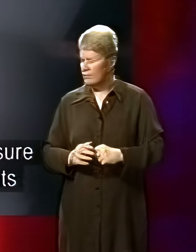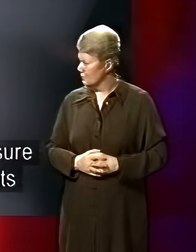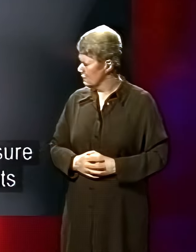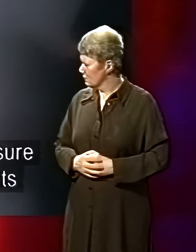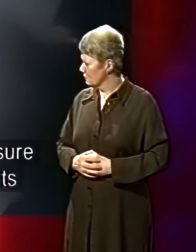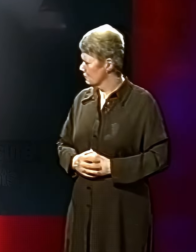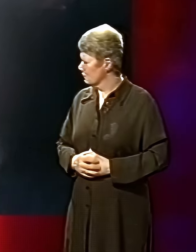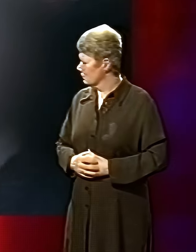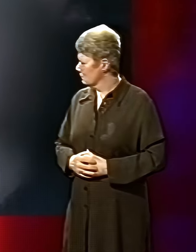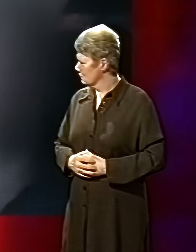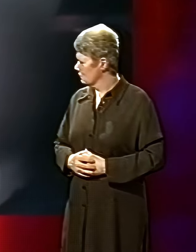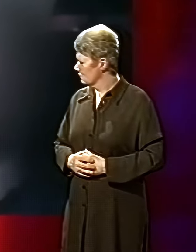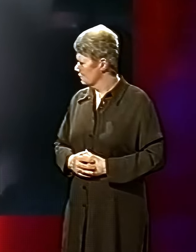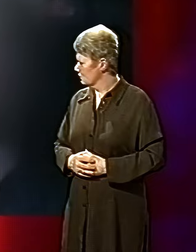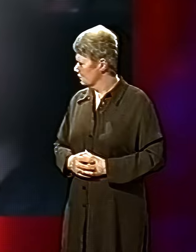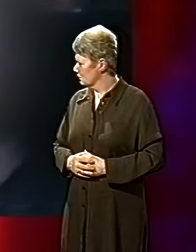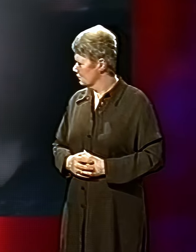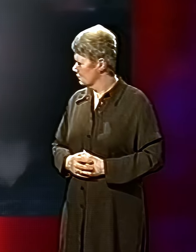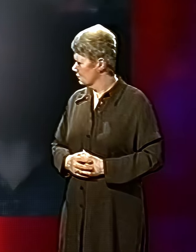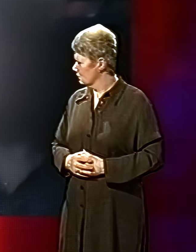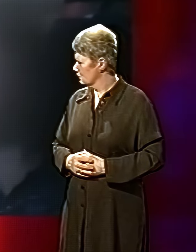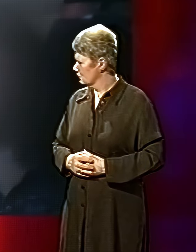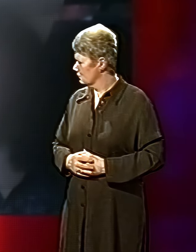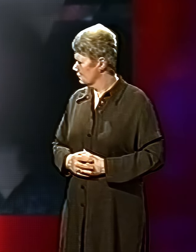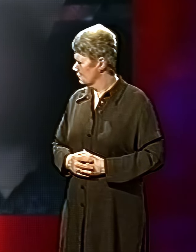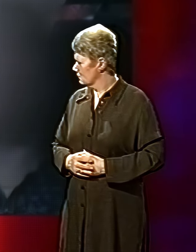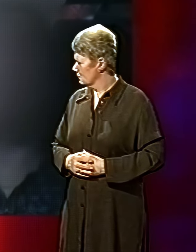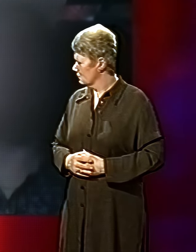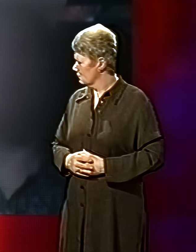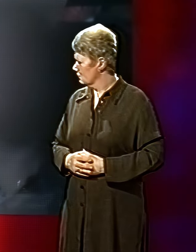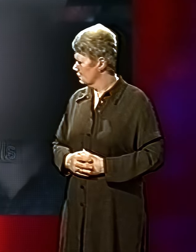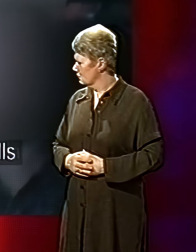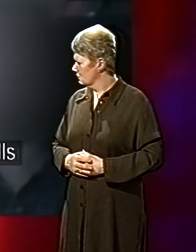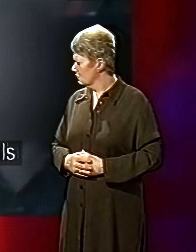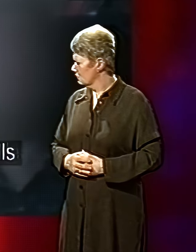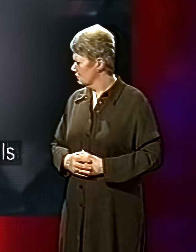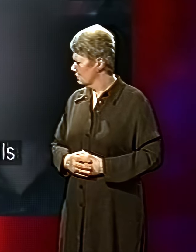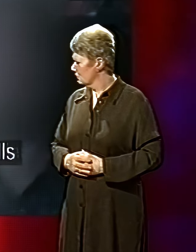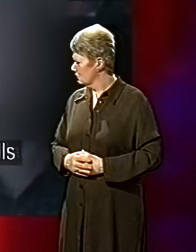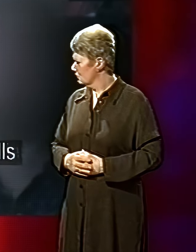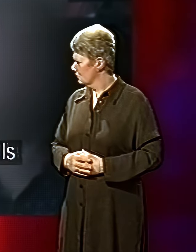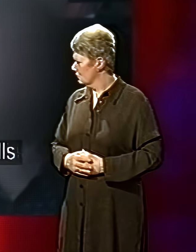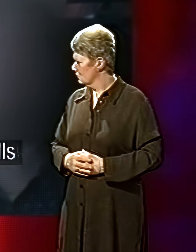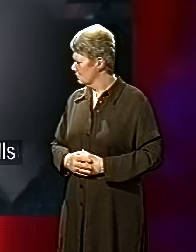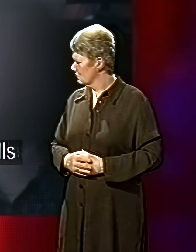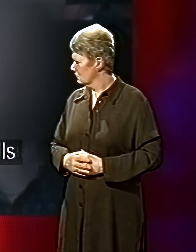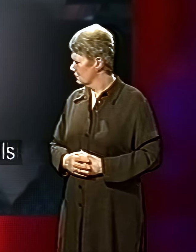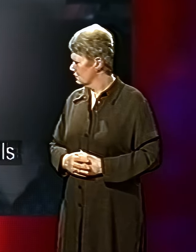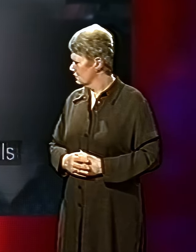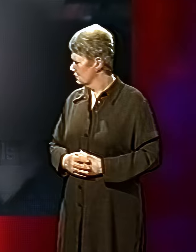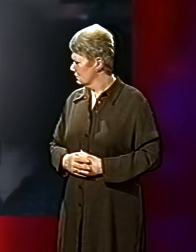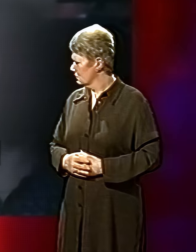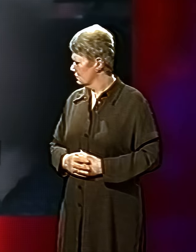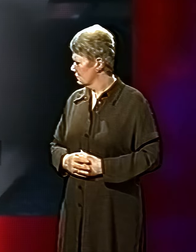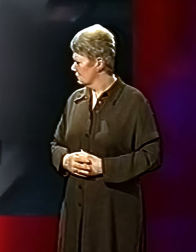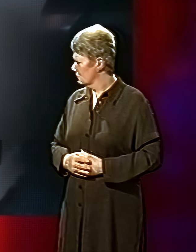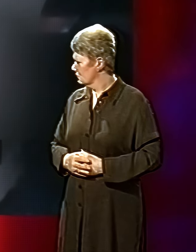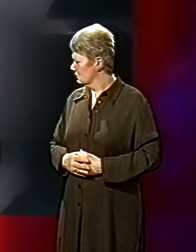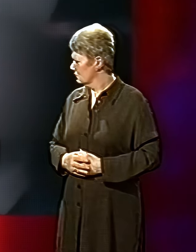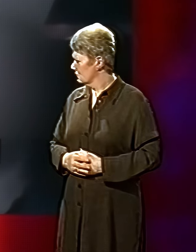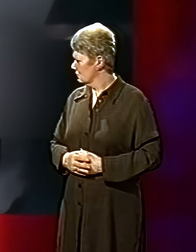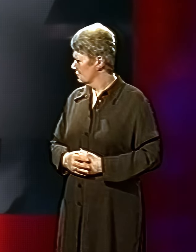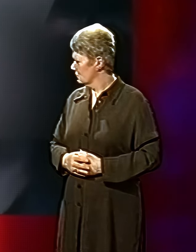can make these payments before you sign them up. Yeah. Because the gentleman in the office there will batter you with phone calls if you go late at all. So they do ring